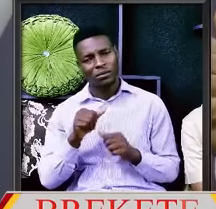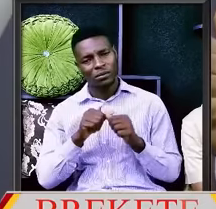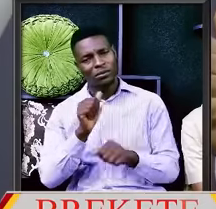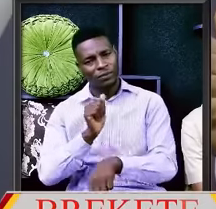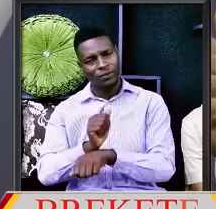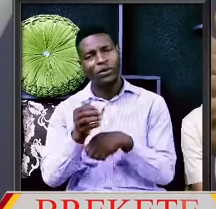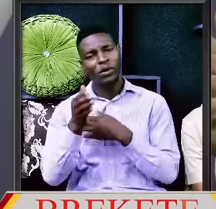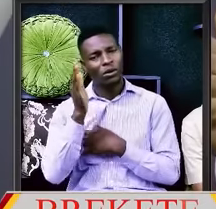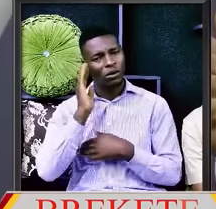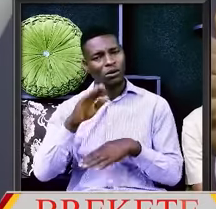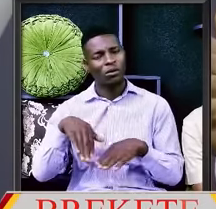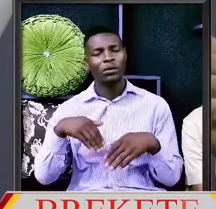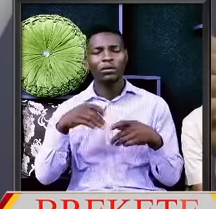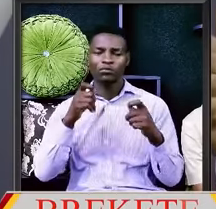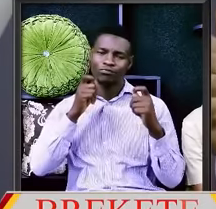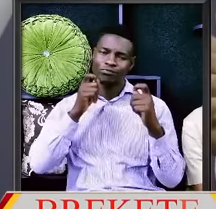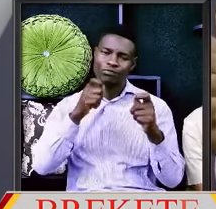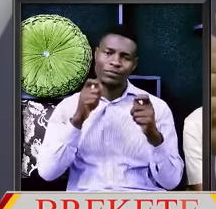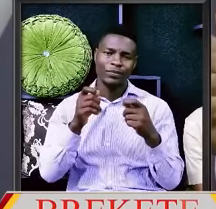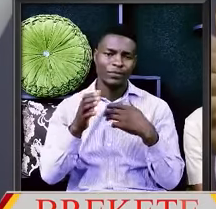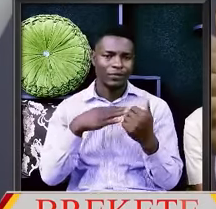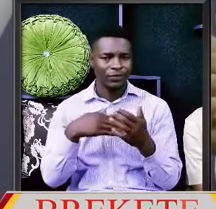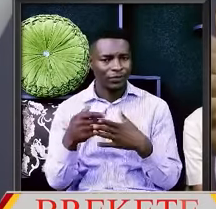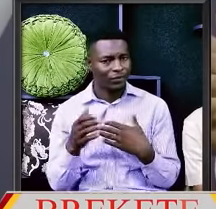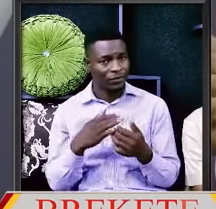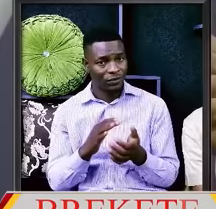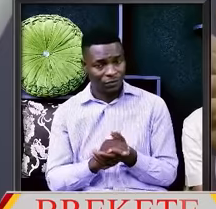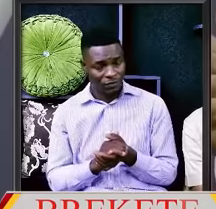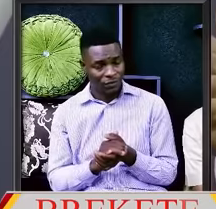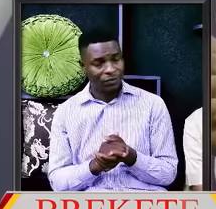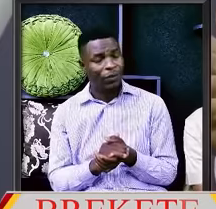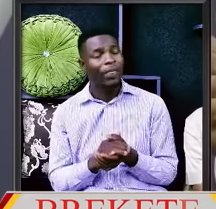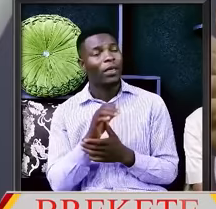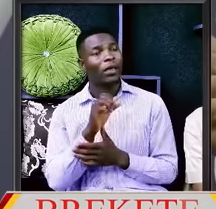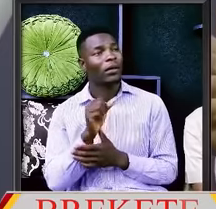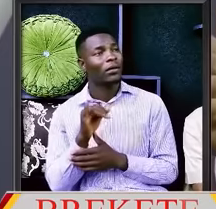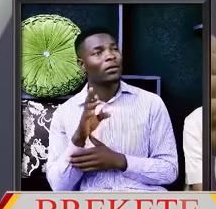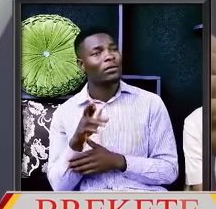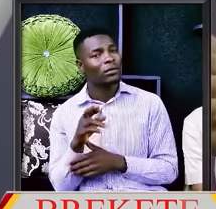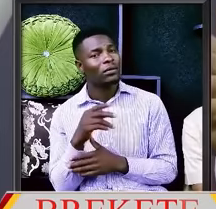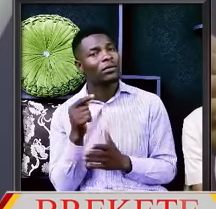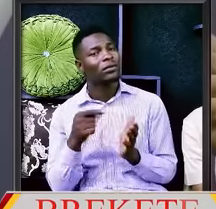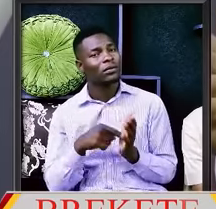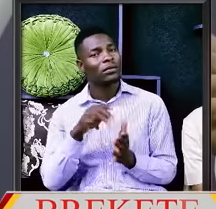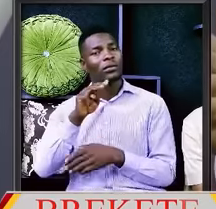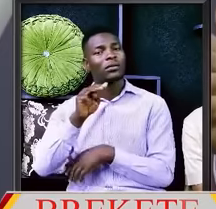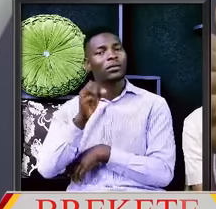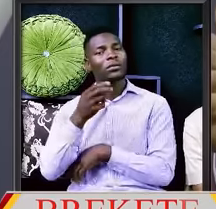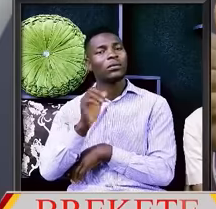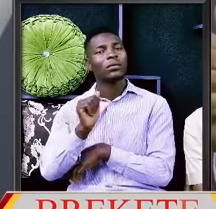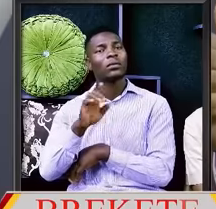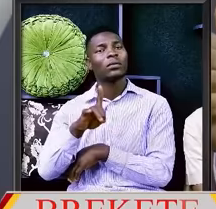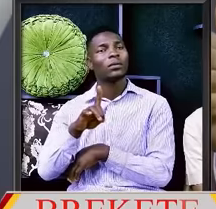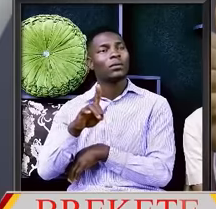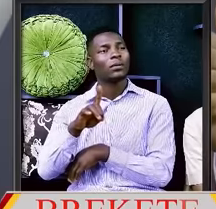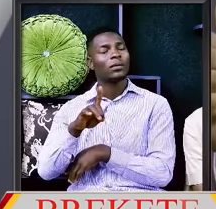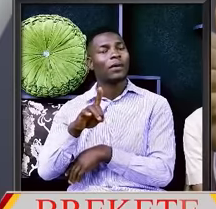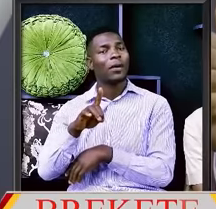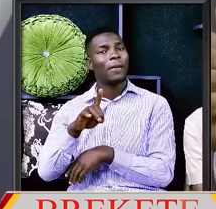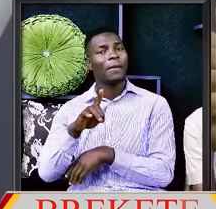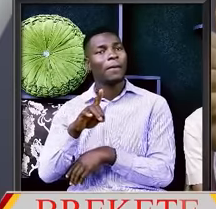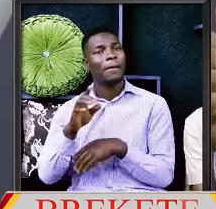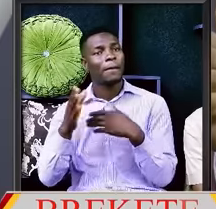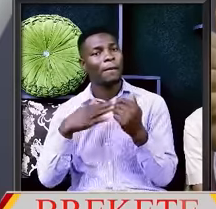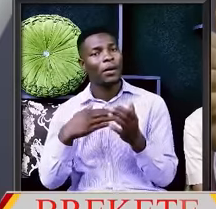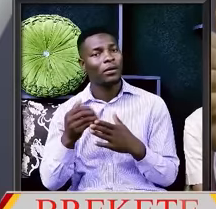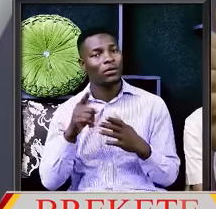will be your strength, be the strength of your power. Amen. Sir, this Mubak matter, you can handle